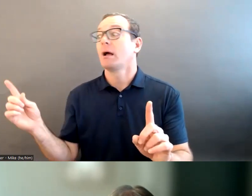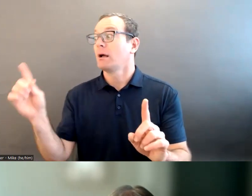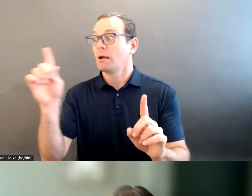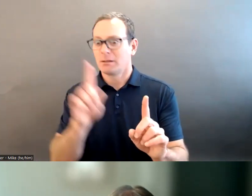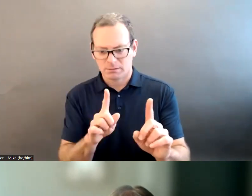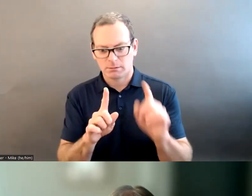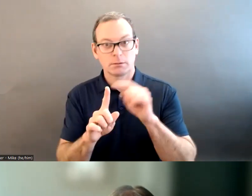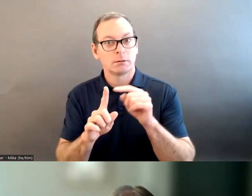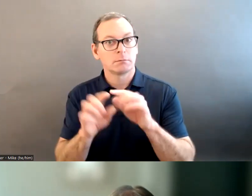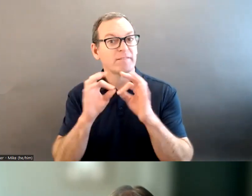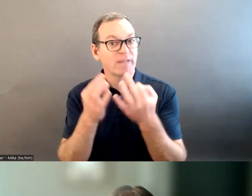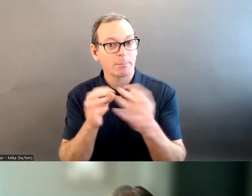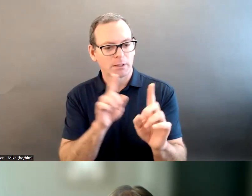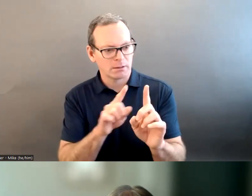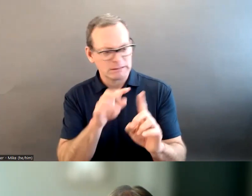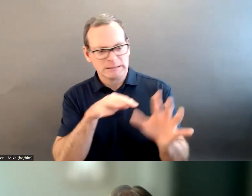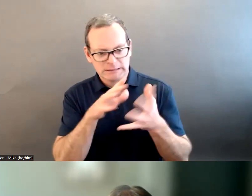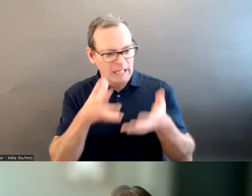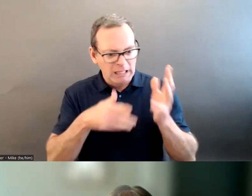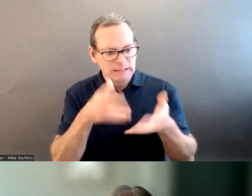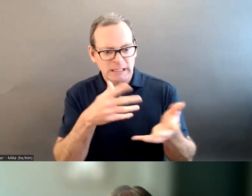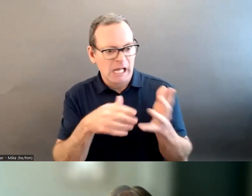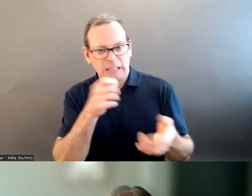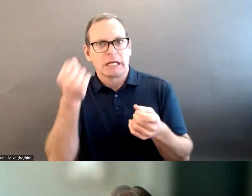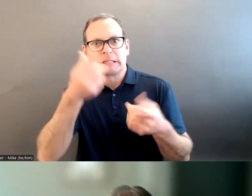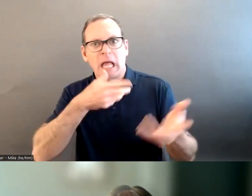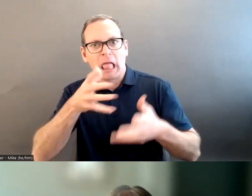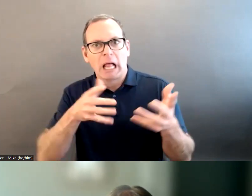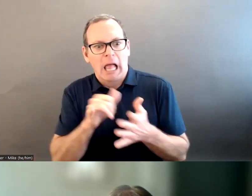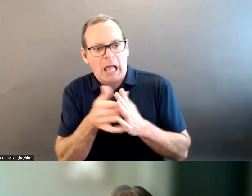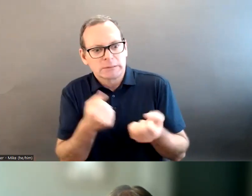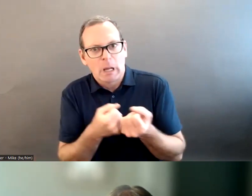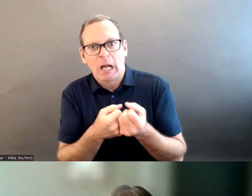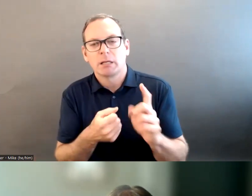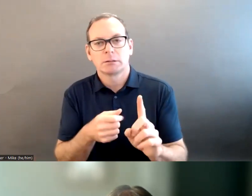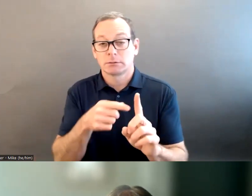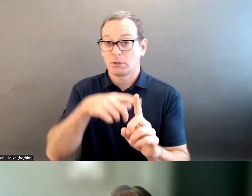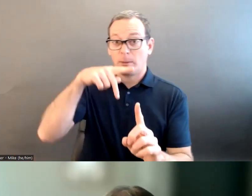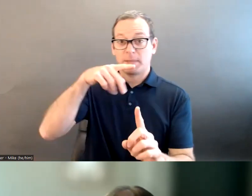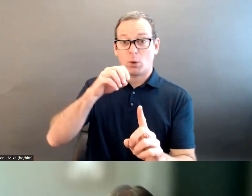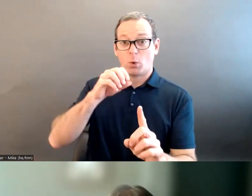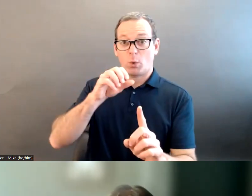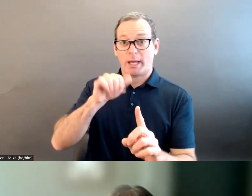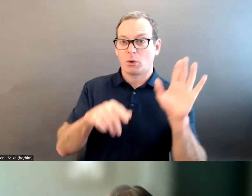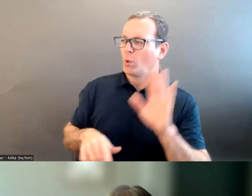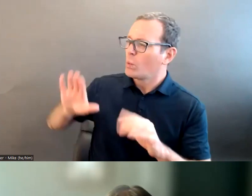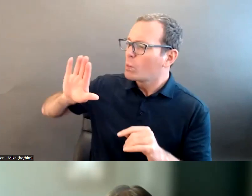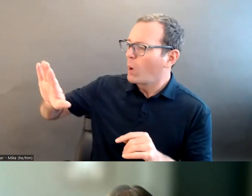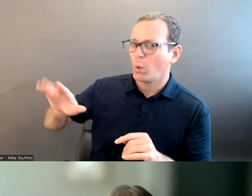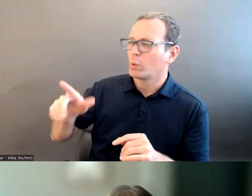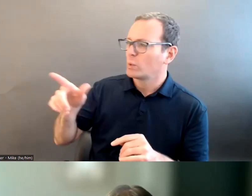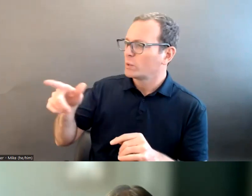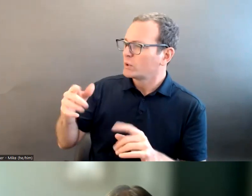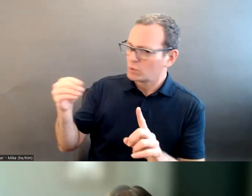agitating them, does the POA have the right to tell the family not to visit anymore because they're causing distress to the